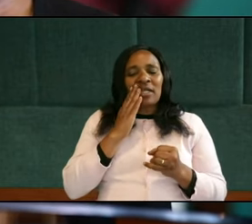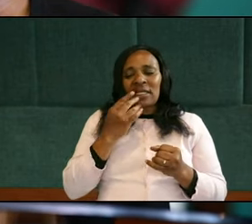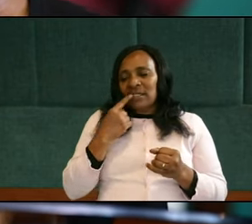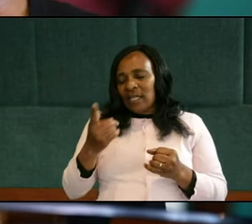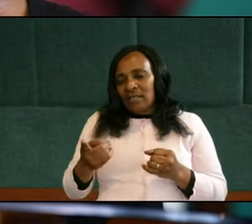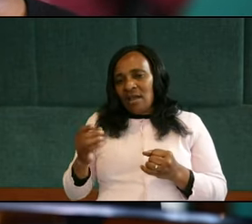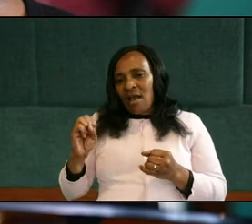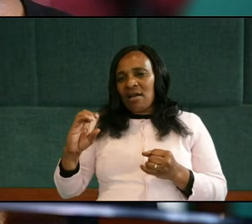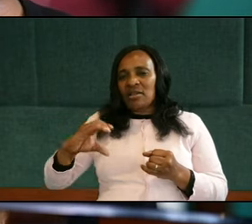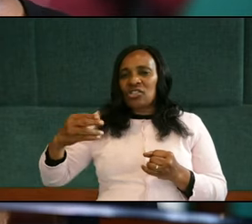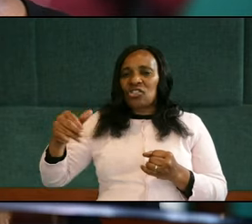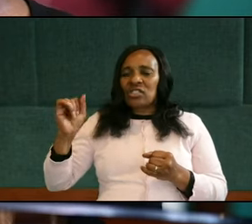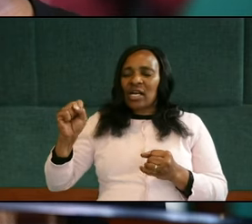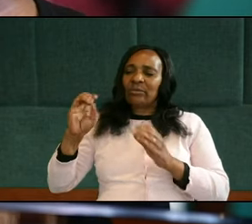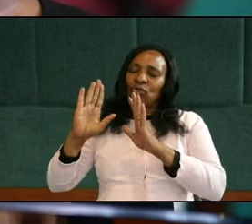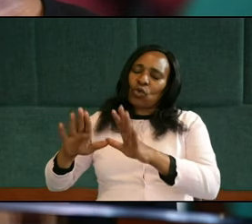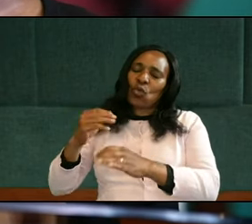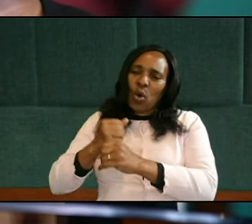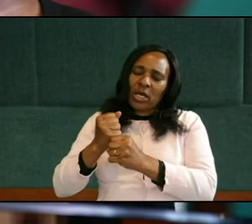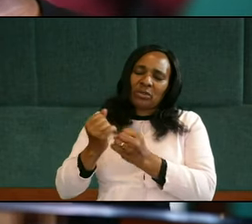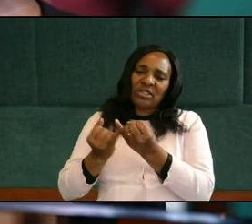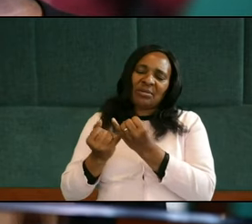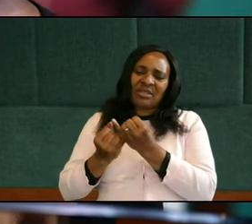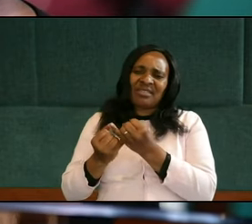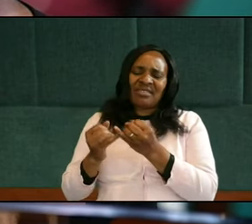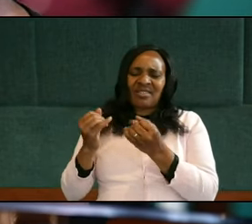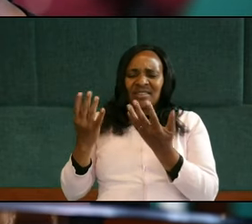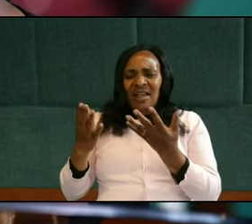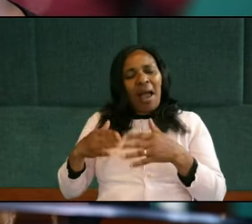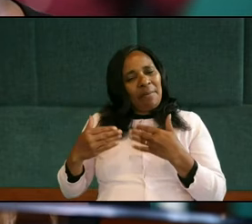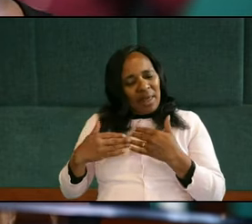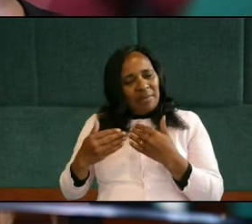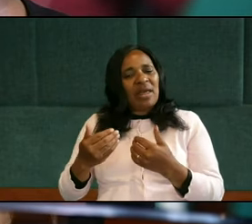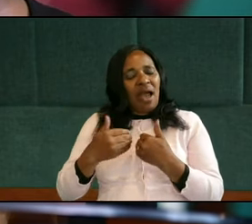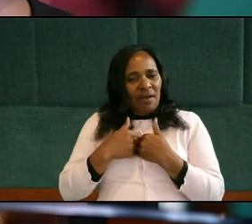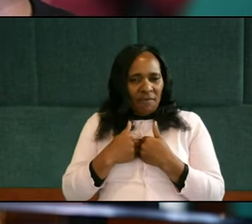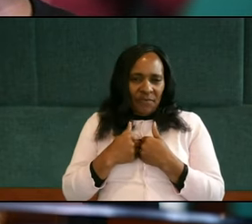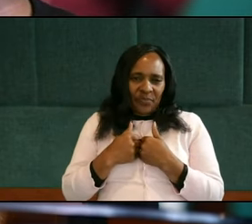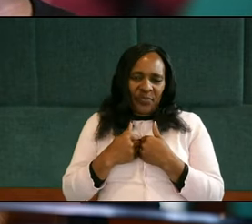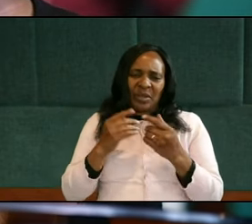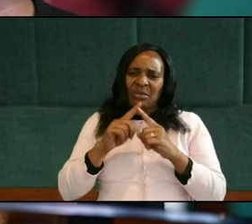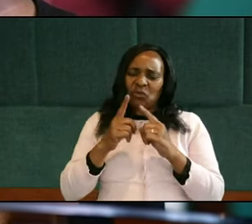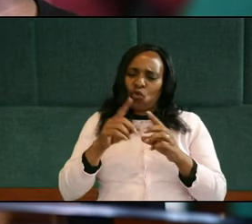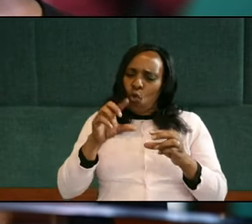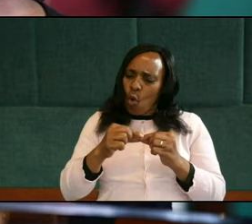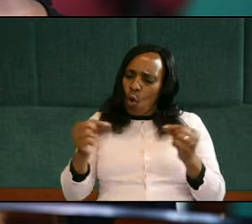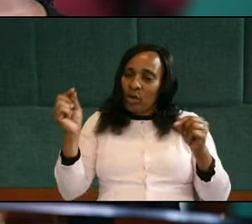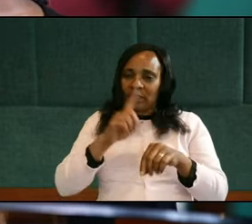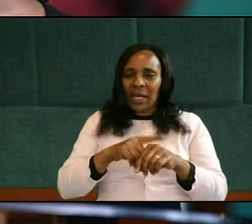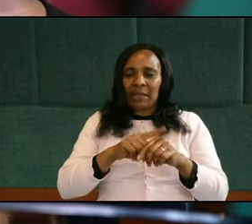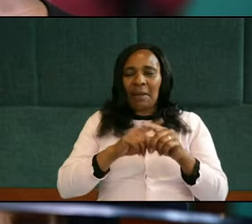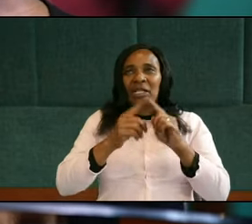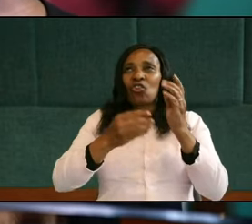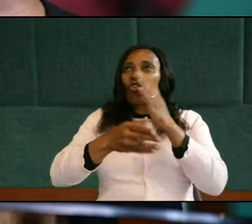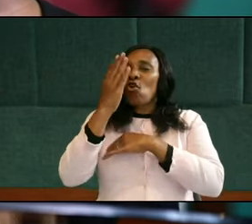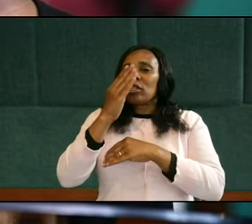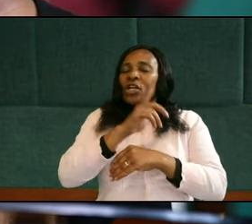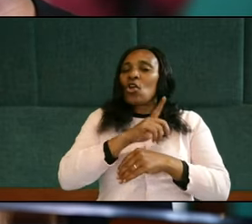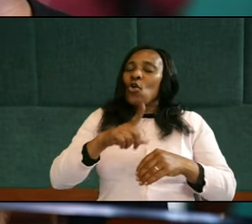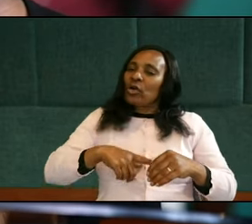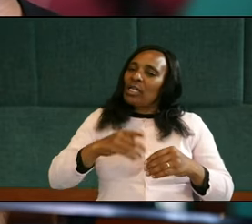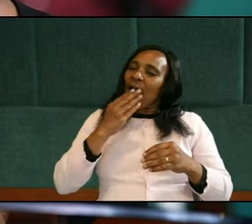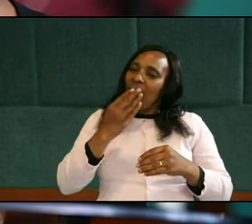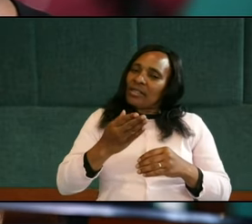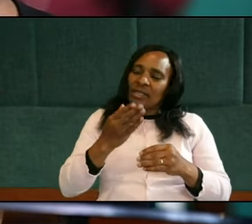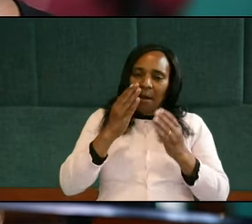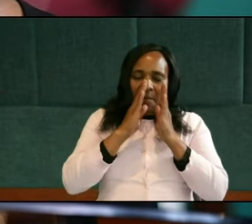Achia, I have stopped working on Sabbath. Achia was so happy. It had taken her a long time, but God had heard Achia's